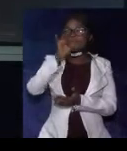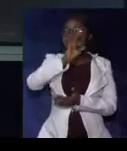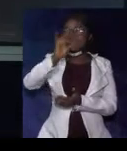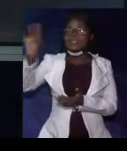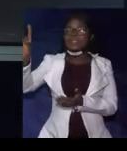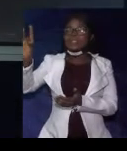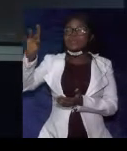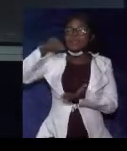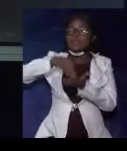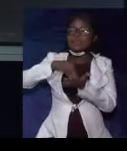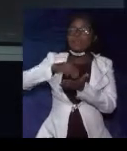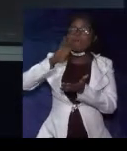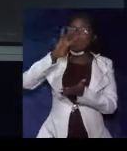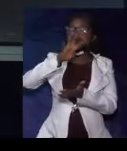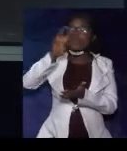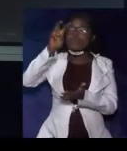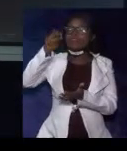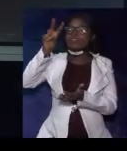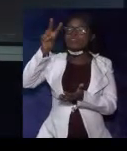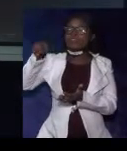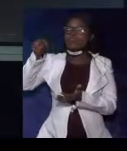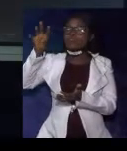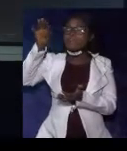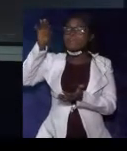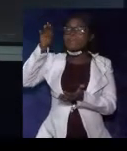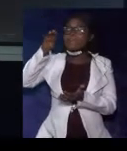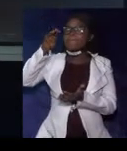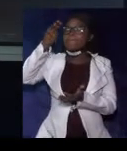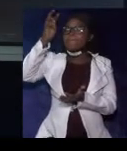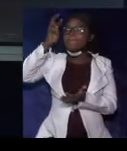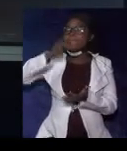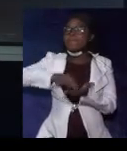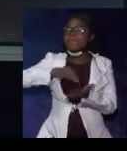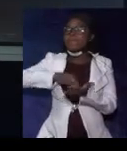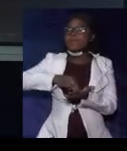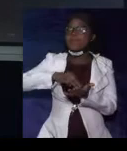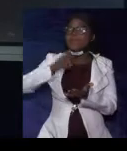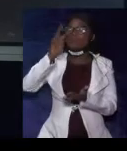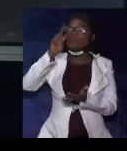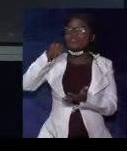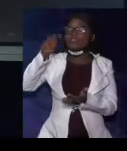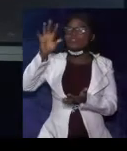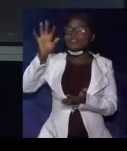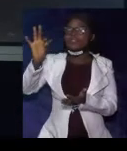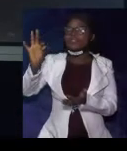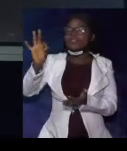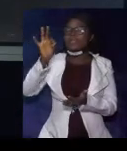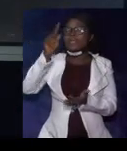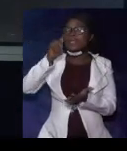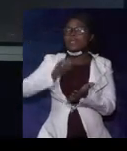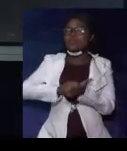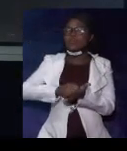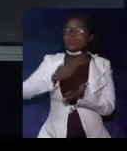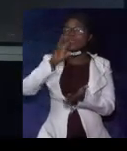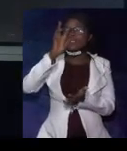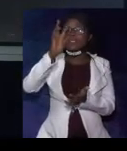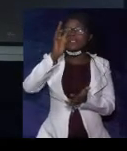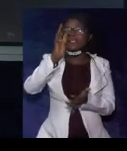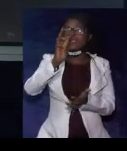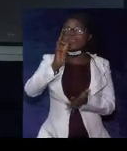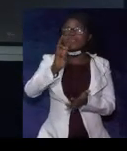18 billion, 422 million, 29,167. So we'll show you the answer right now. On this